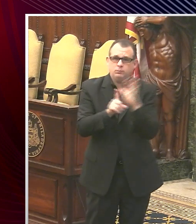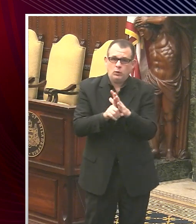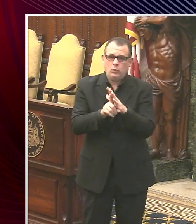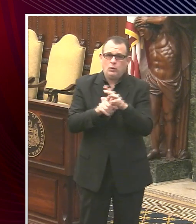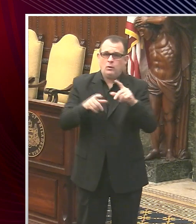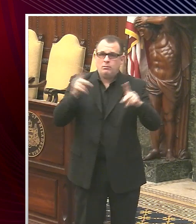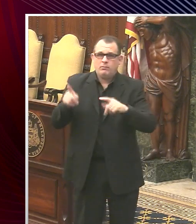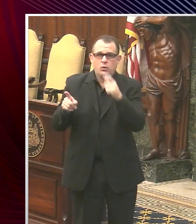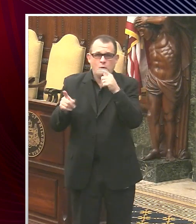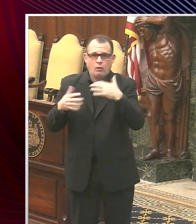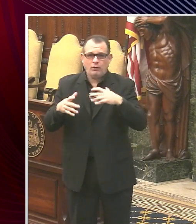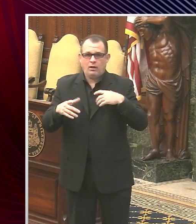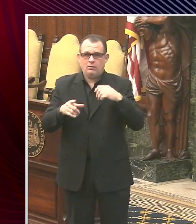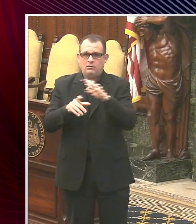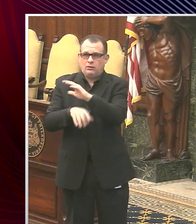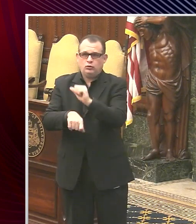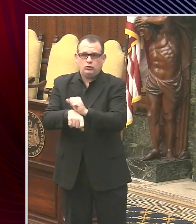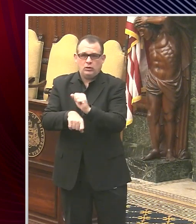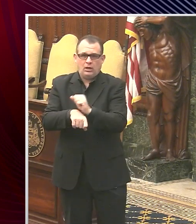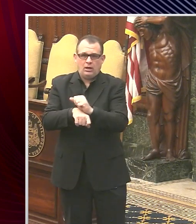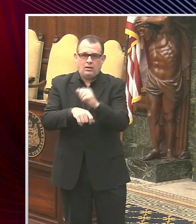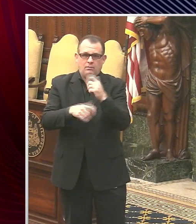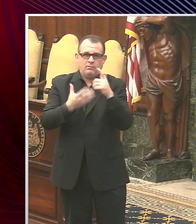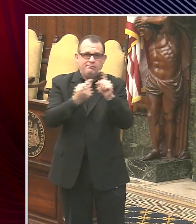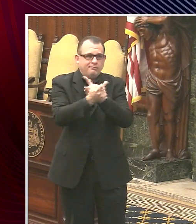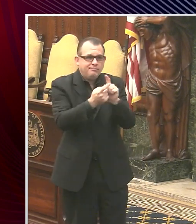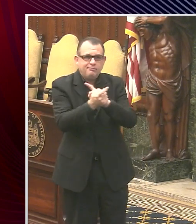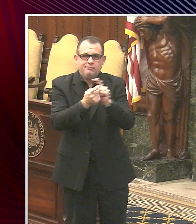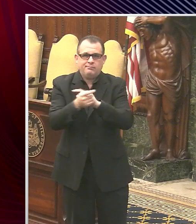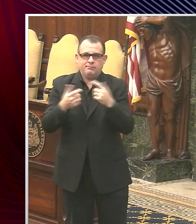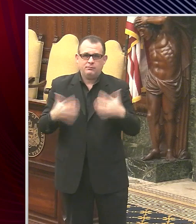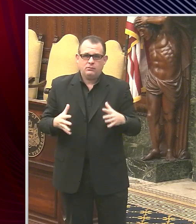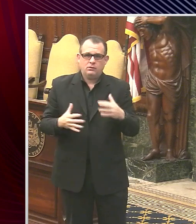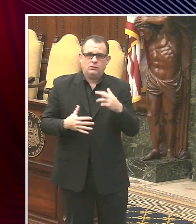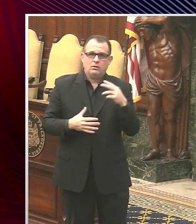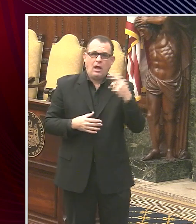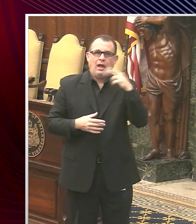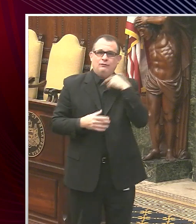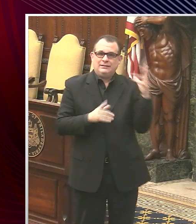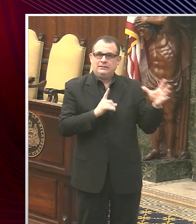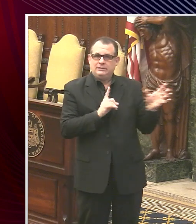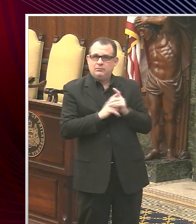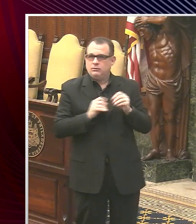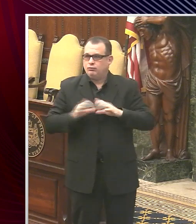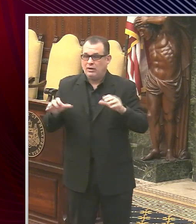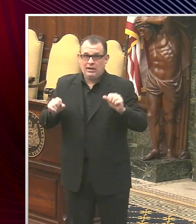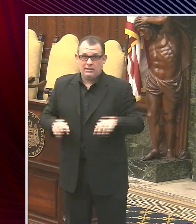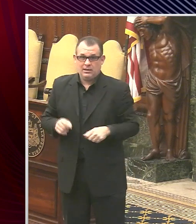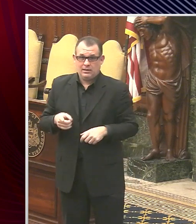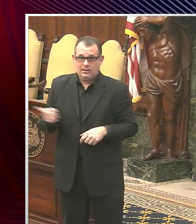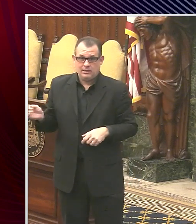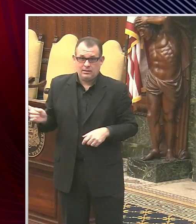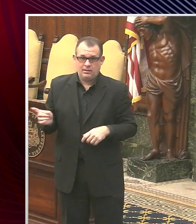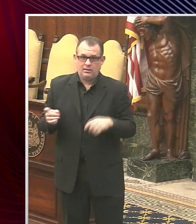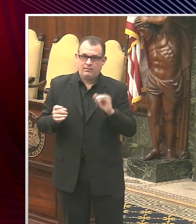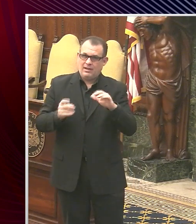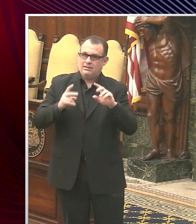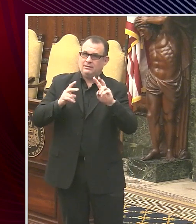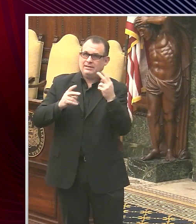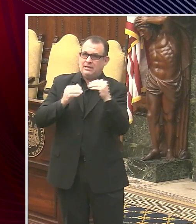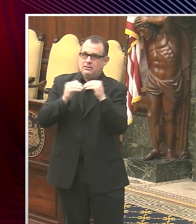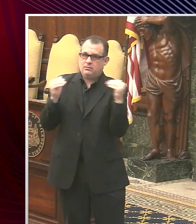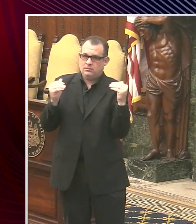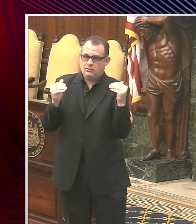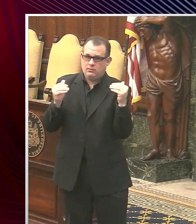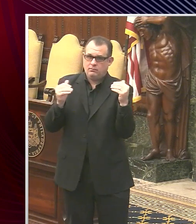as part of their job and are at risk of acquiring the infection and then transmitting it to people who themselves may be vulnerable. Even that group, though,